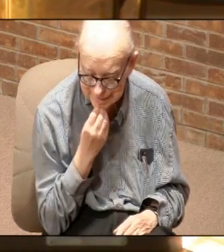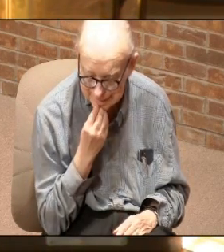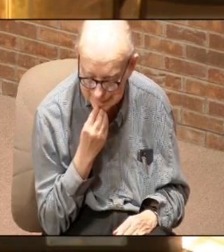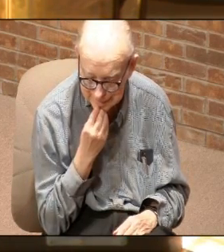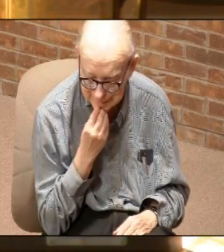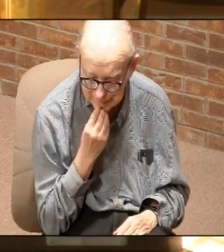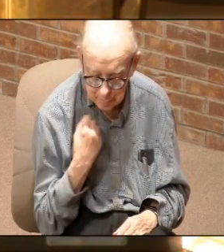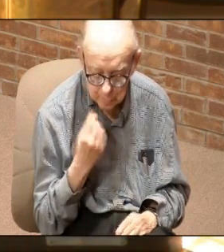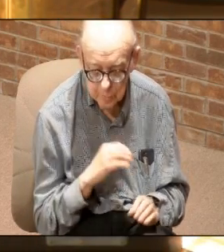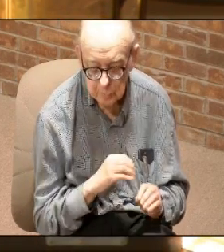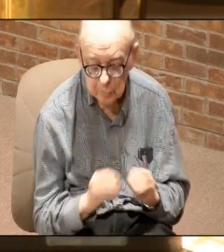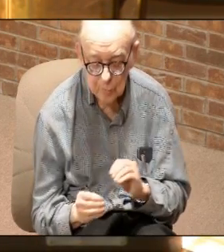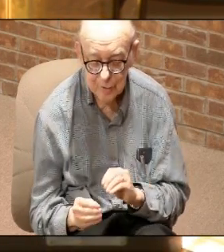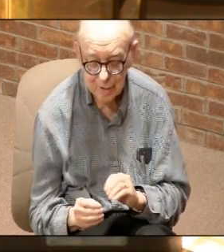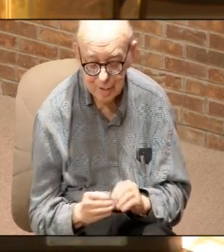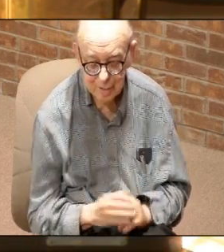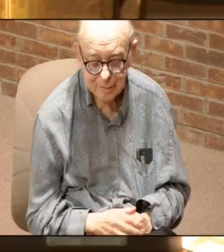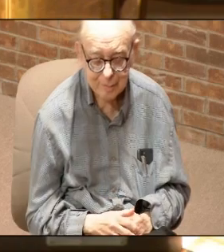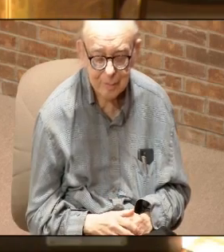we're moving on.